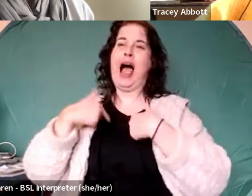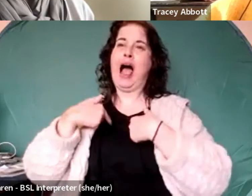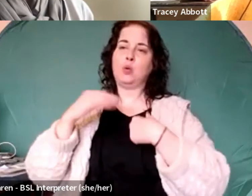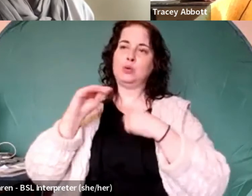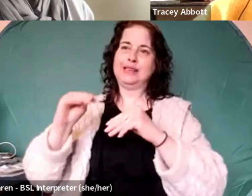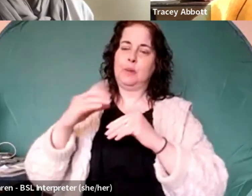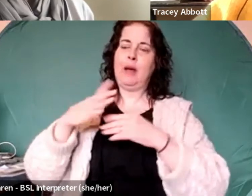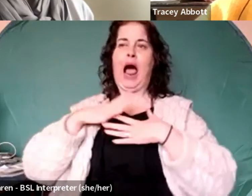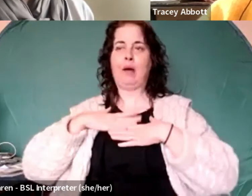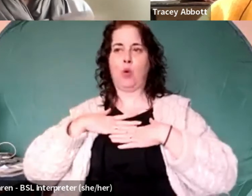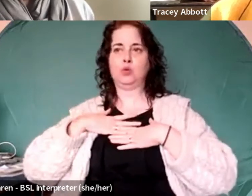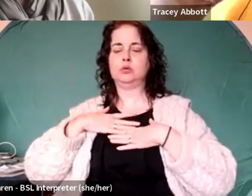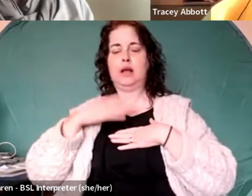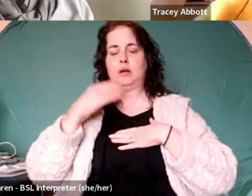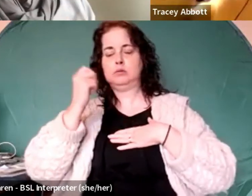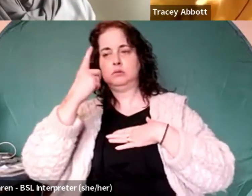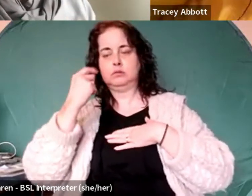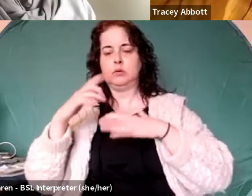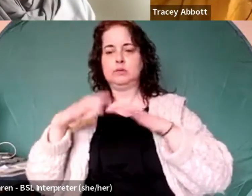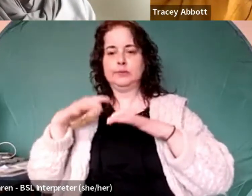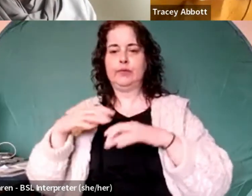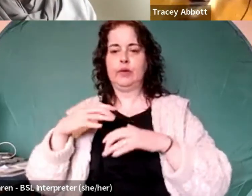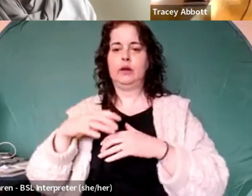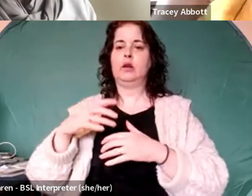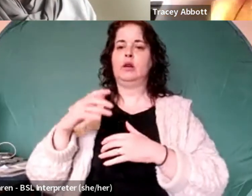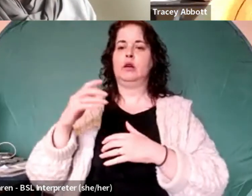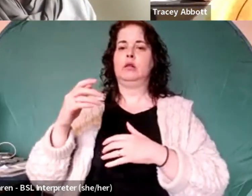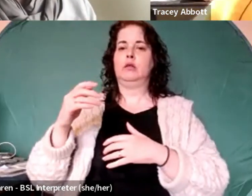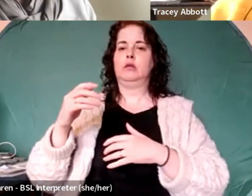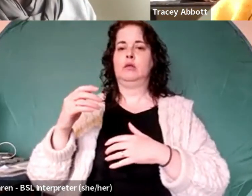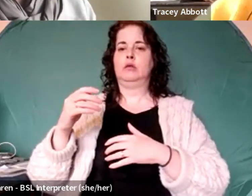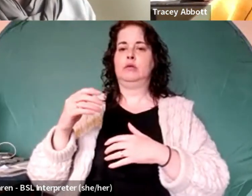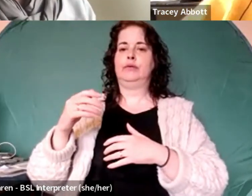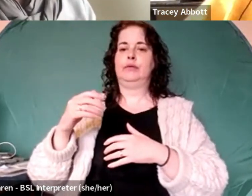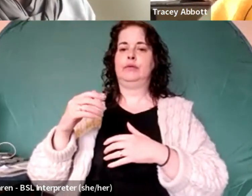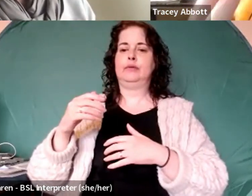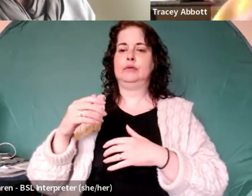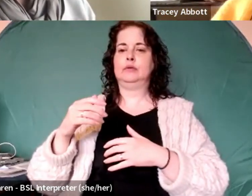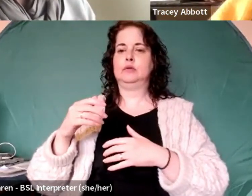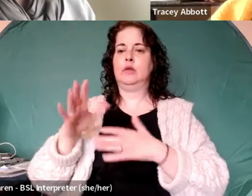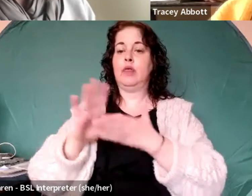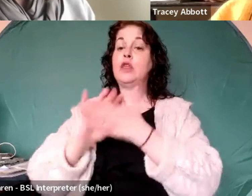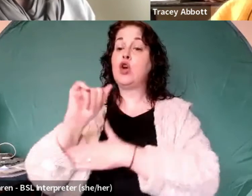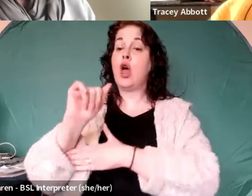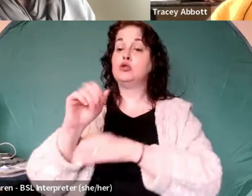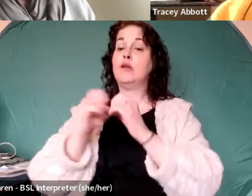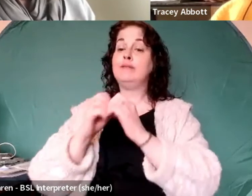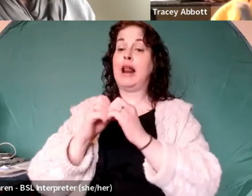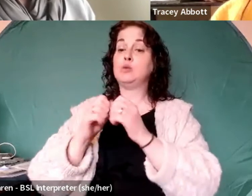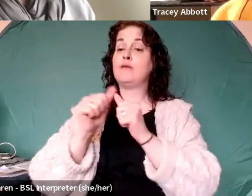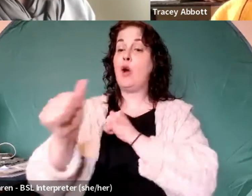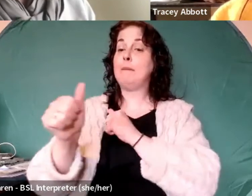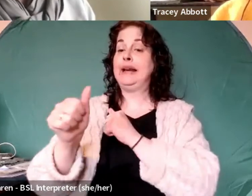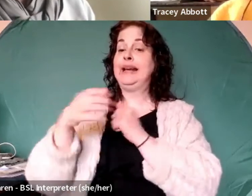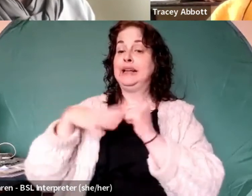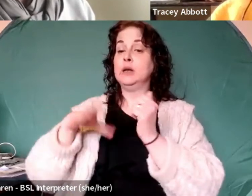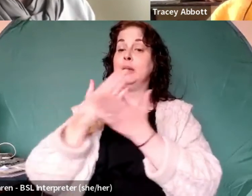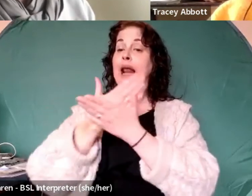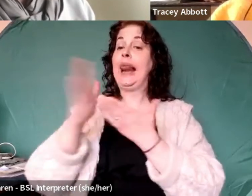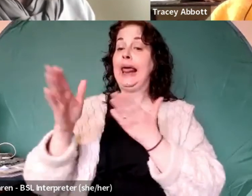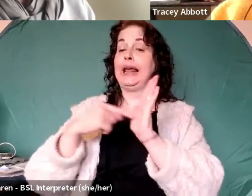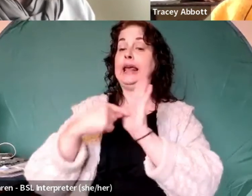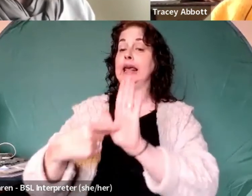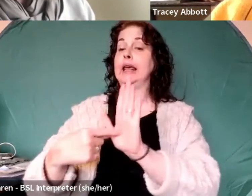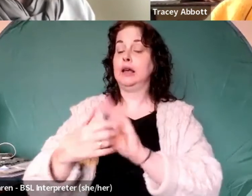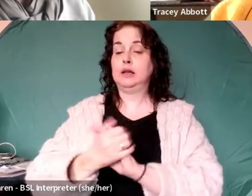because I don't, but somebody else. But don't you think, though, the culture and values of the company have to be so clearly demonstrated,